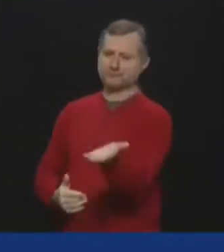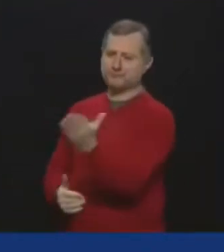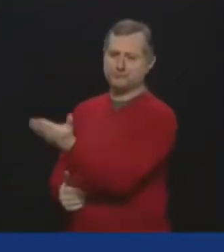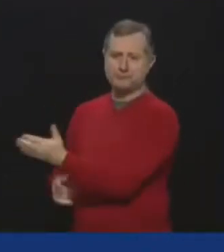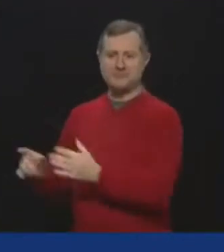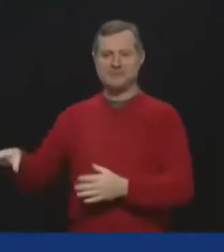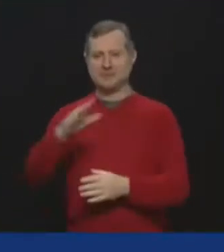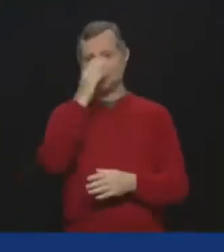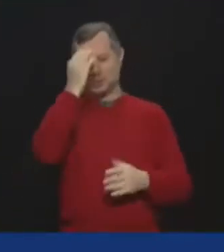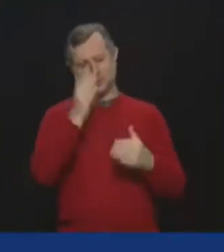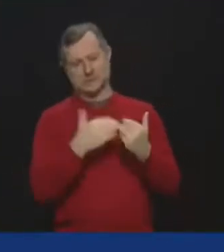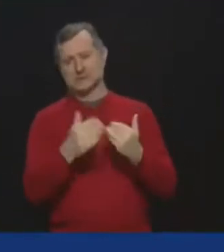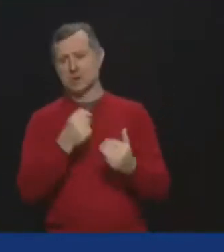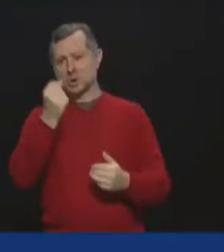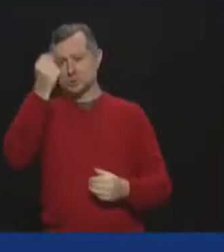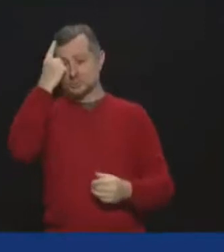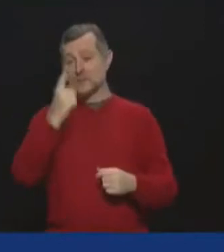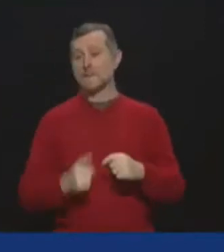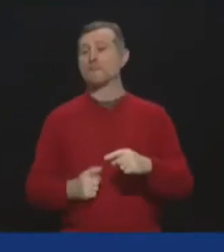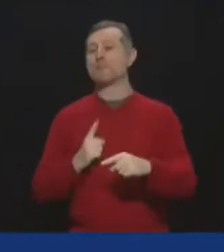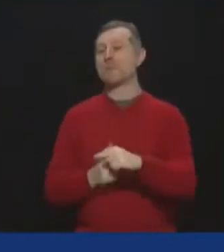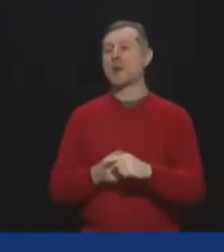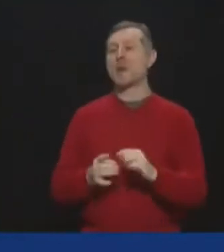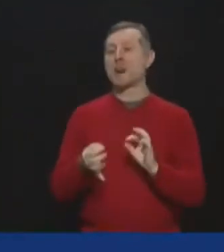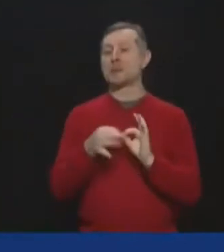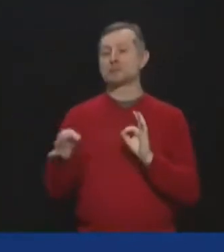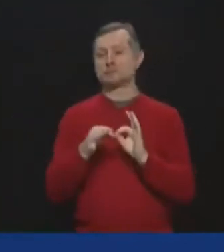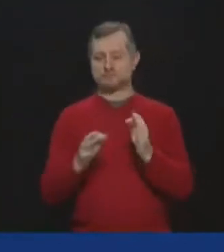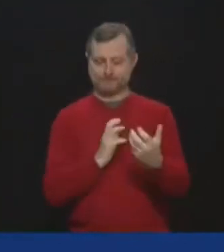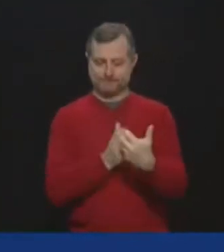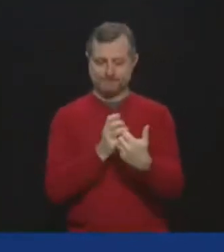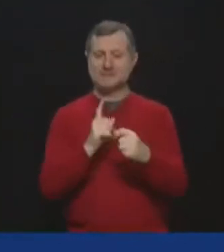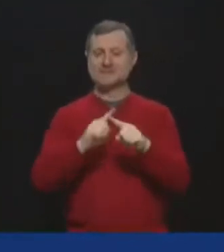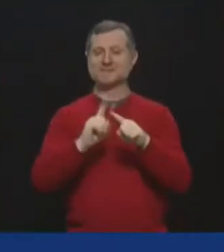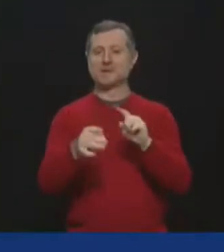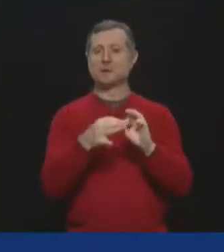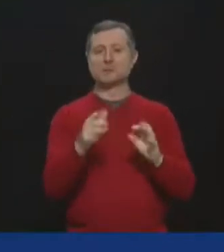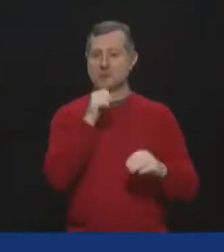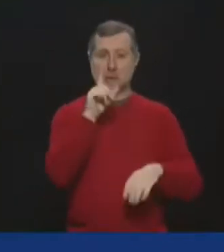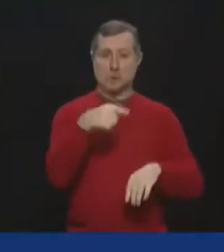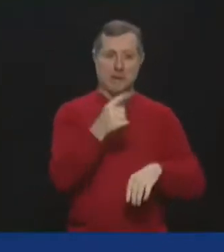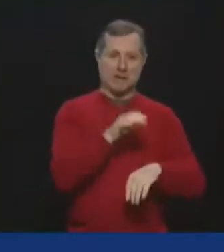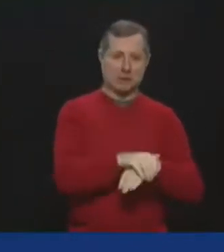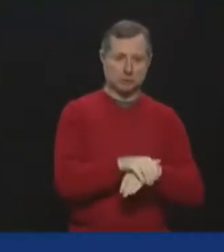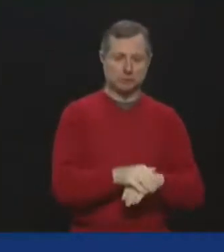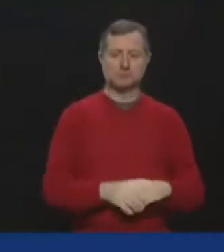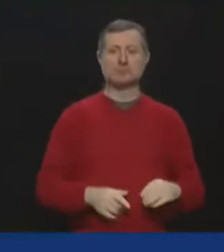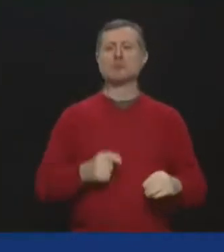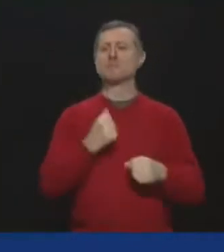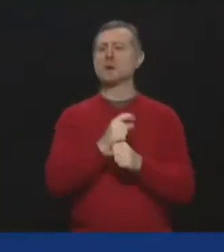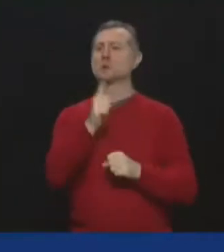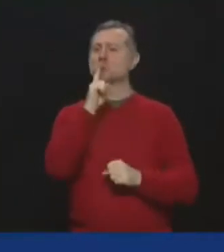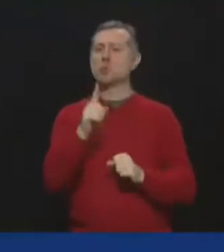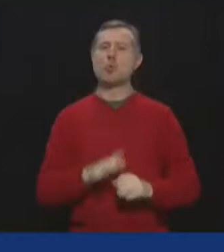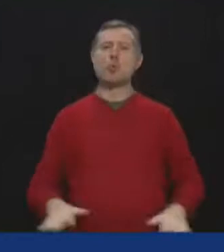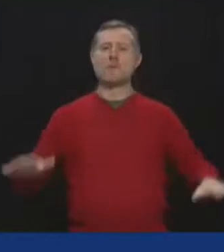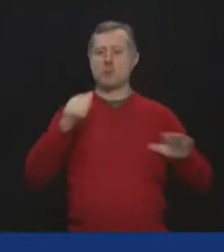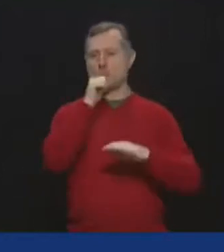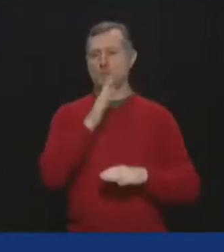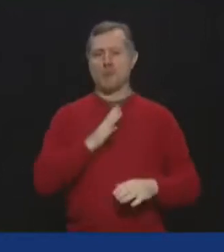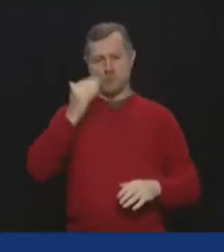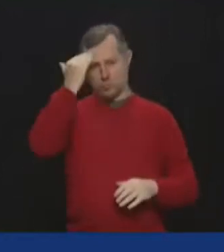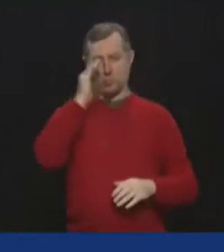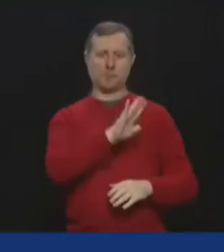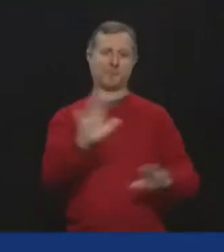people understand, no language barriers, and we're going to make sure every single woman in the state of New York knows her rights. But also, if we're going to